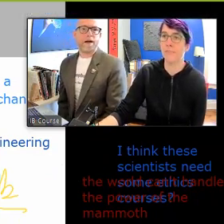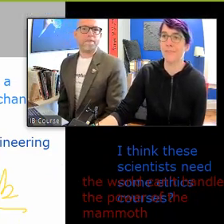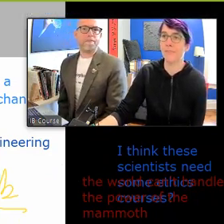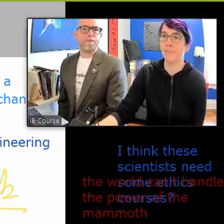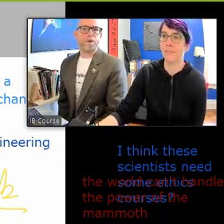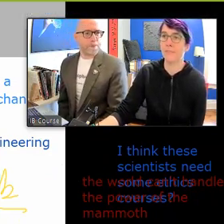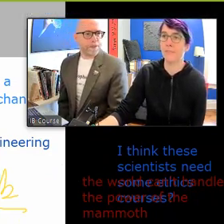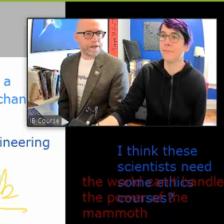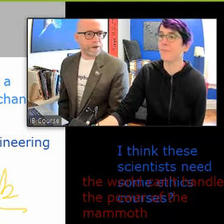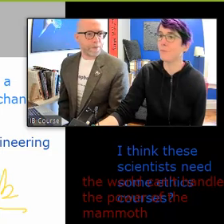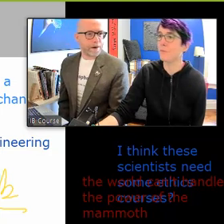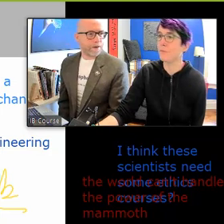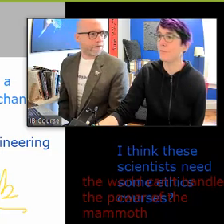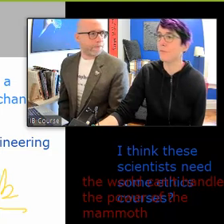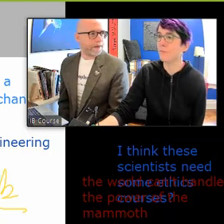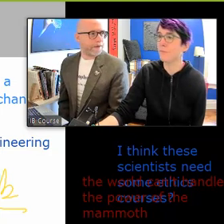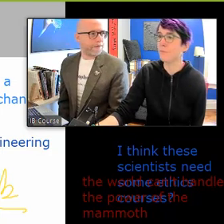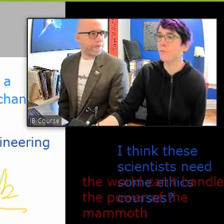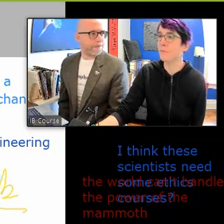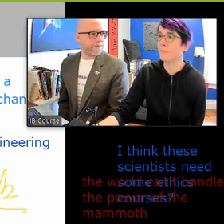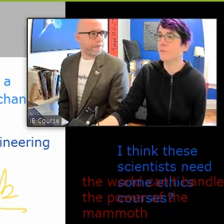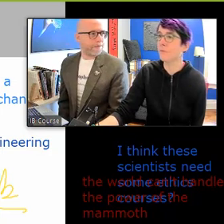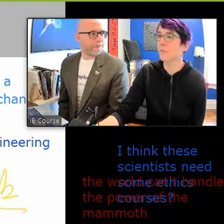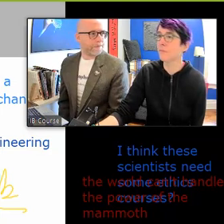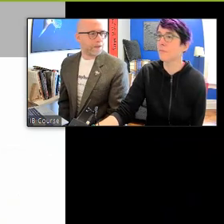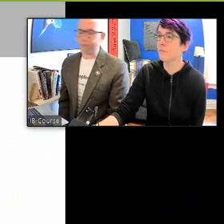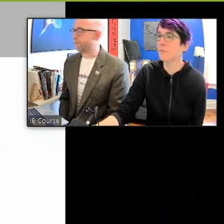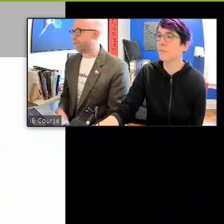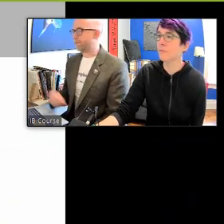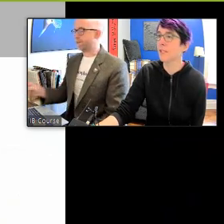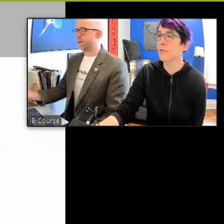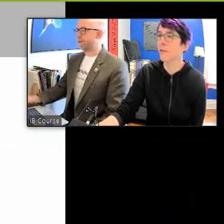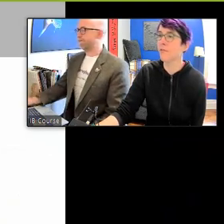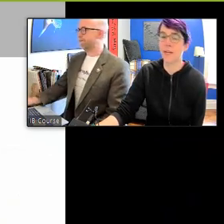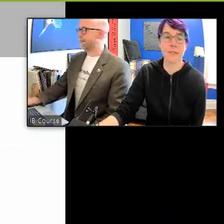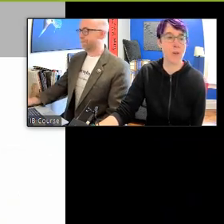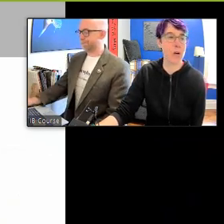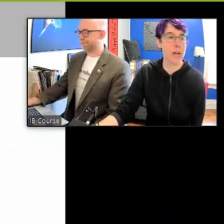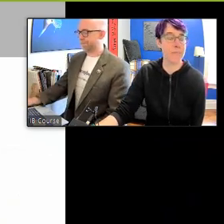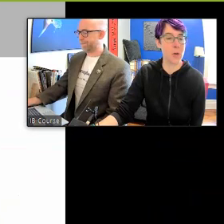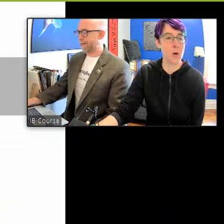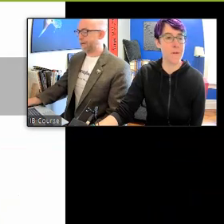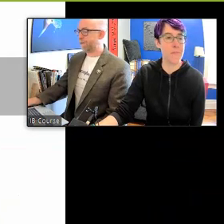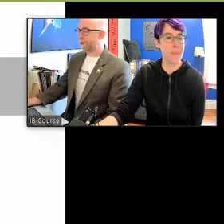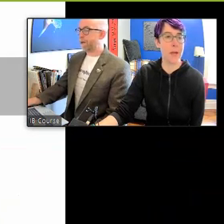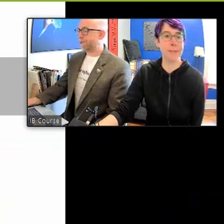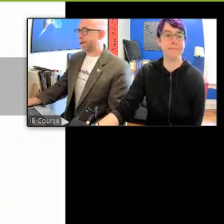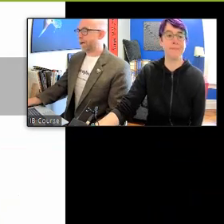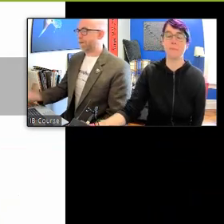should. What did the person say earlier? The power of the big... That was a good phrase earlier. That was a good phrase? Yeah. Okay, cool.